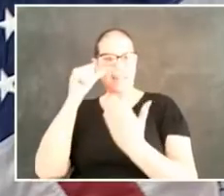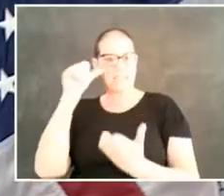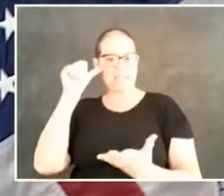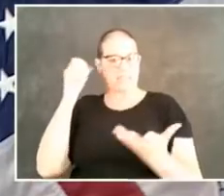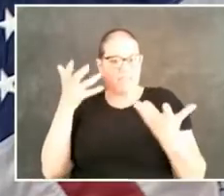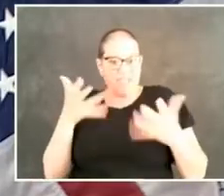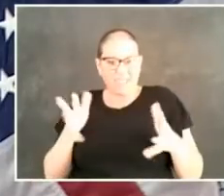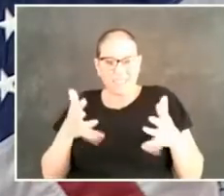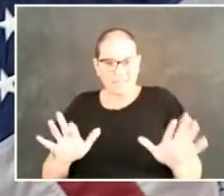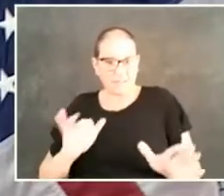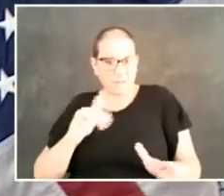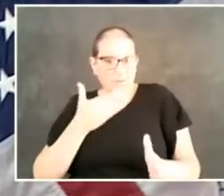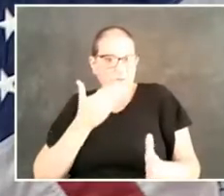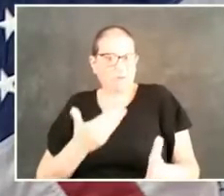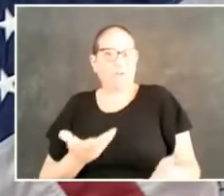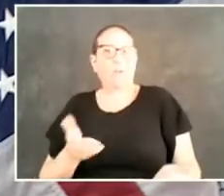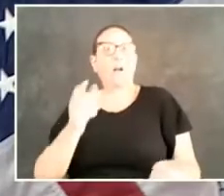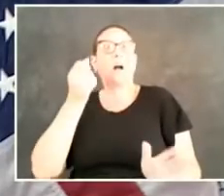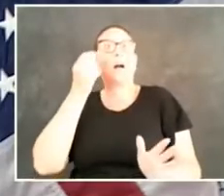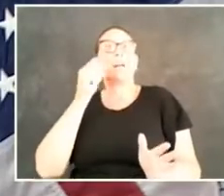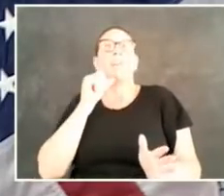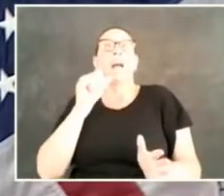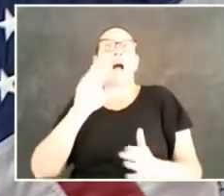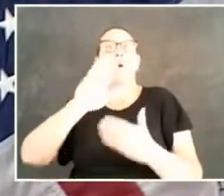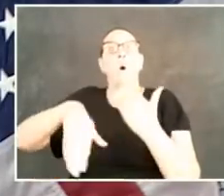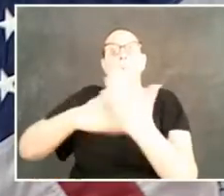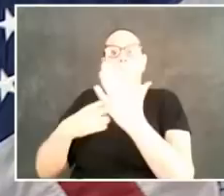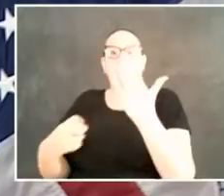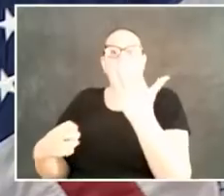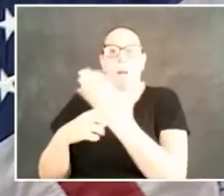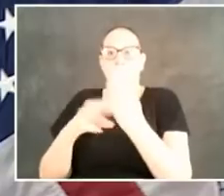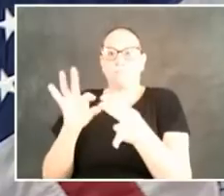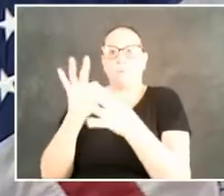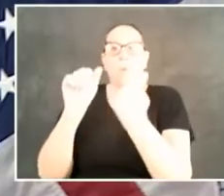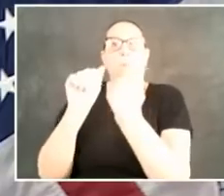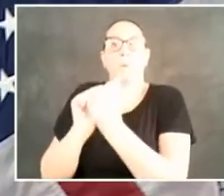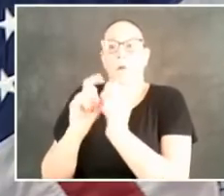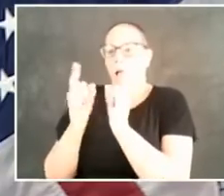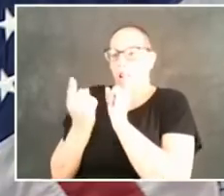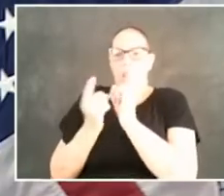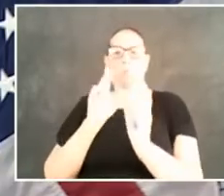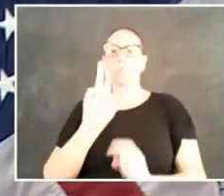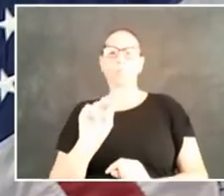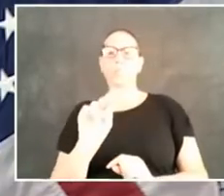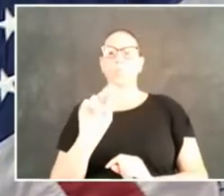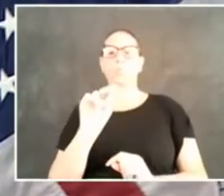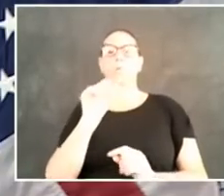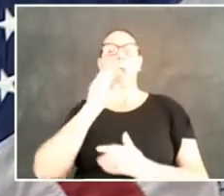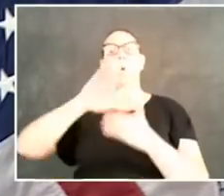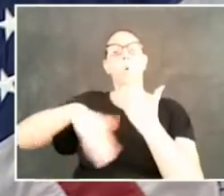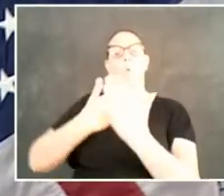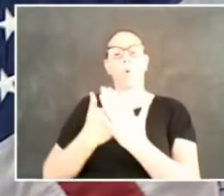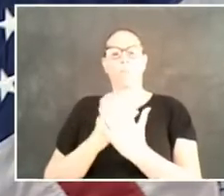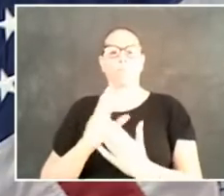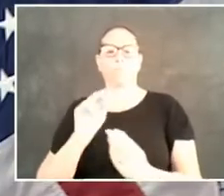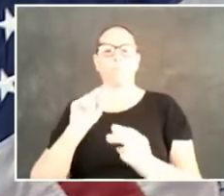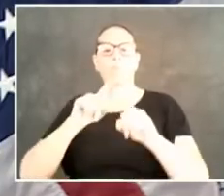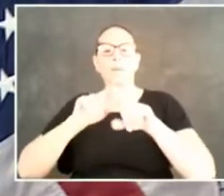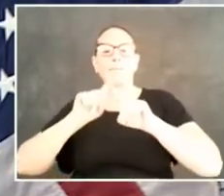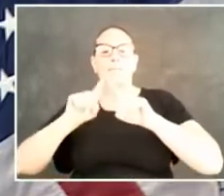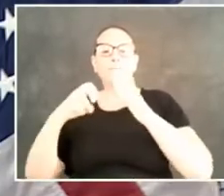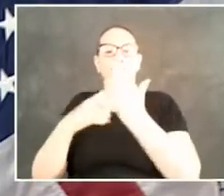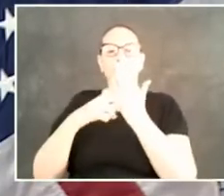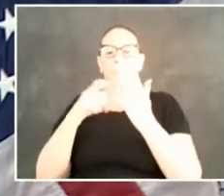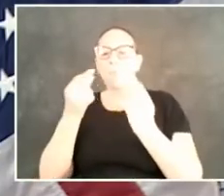incident in the 114 precinct in Astoria Park. 2 of those motorcycles turned out to be stolen. Too many summonses to